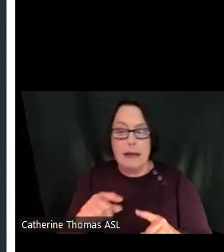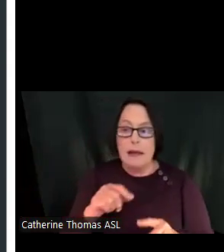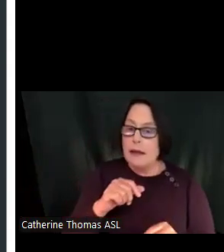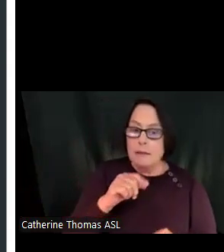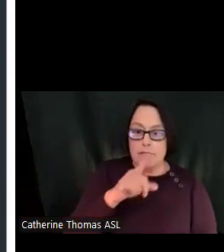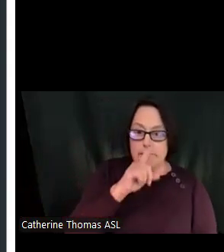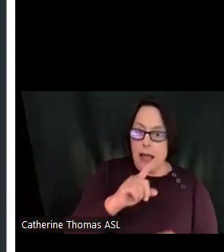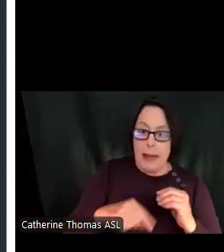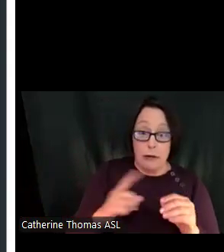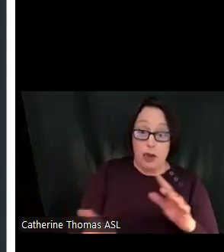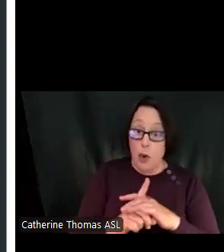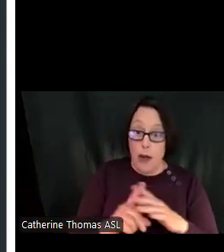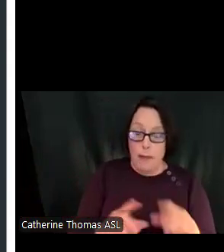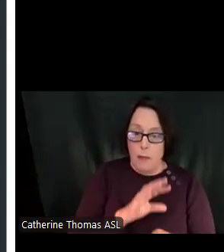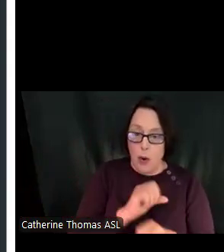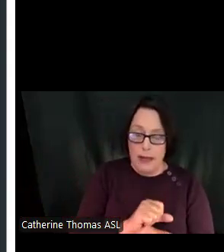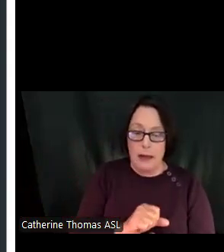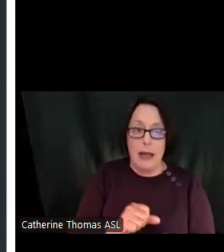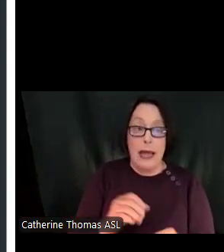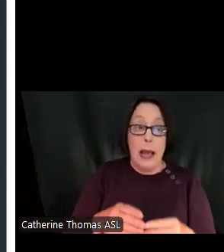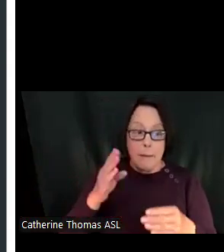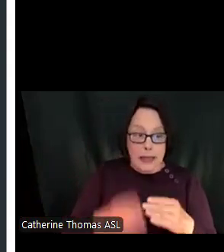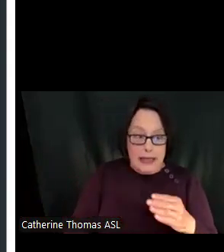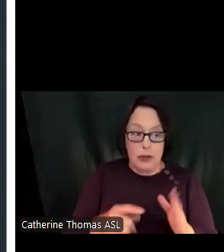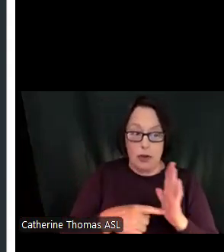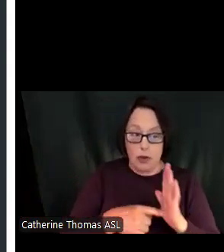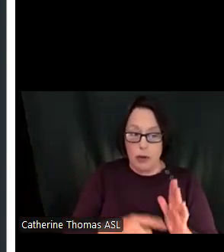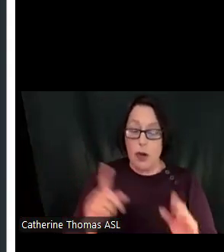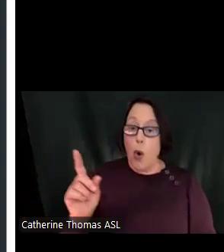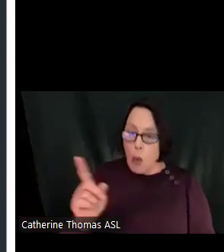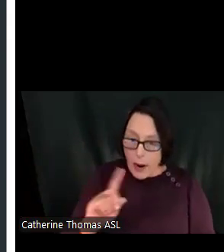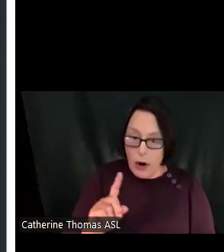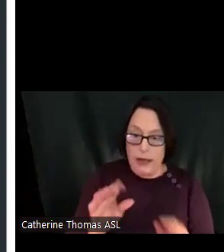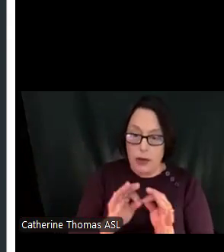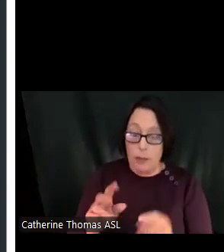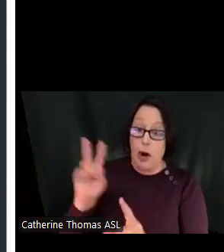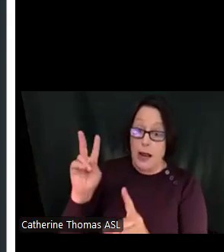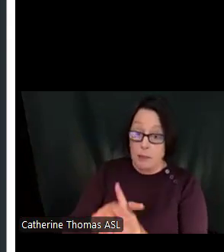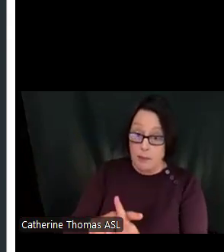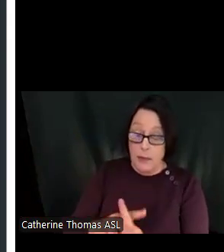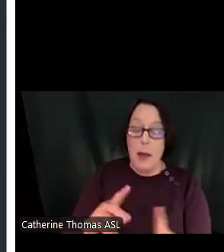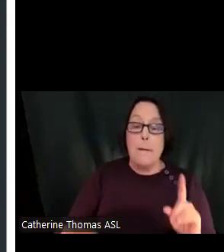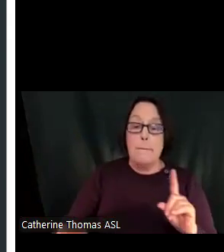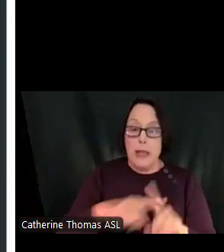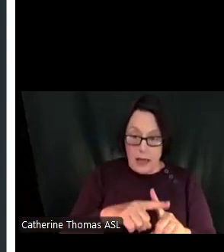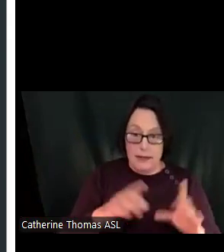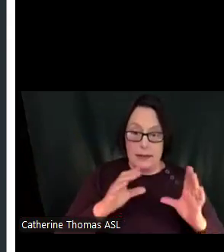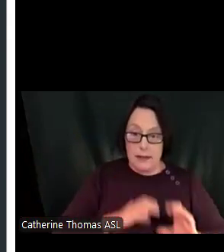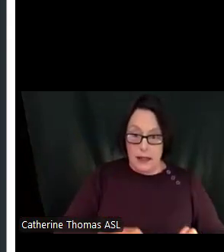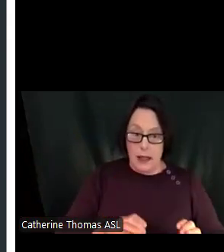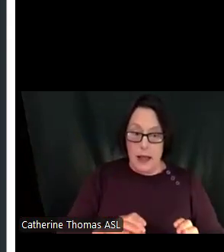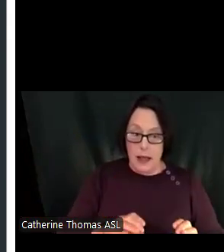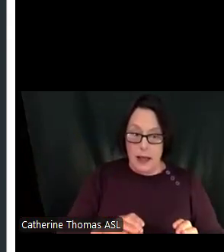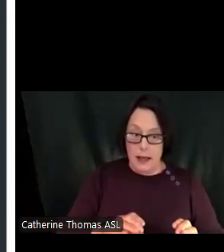The completion rate only measures requests where an interpreter was assigned and the client